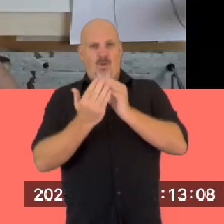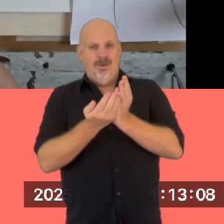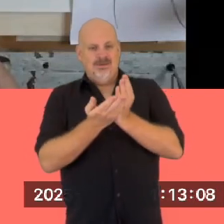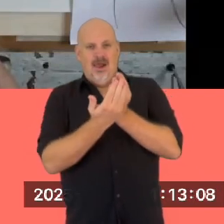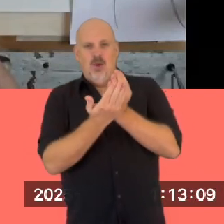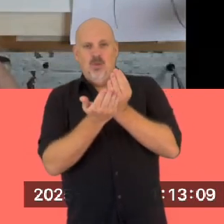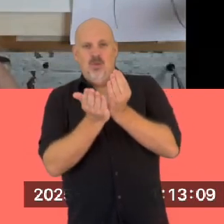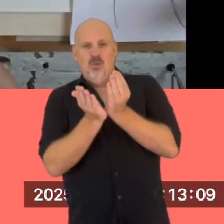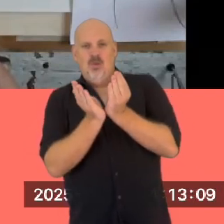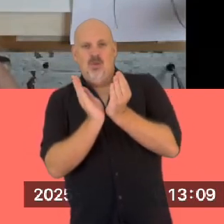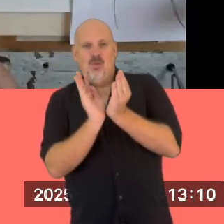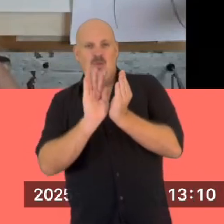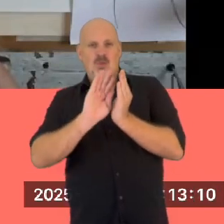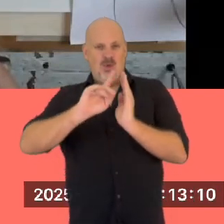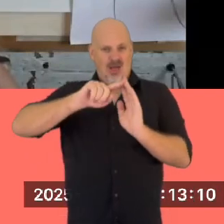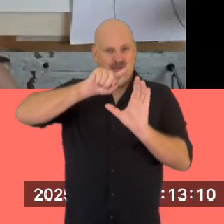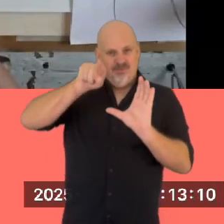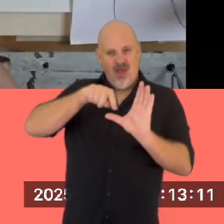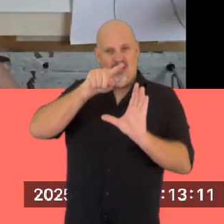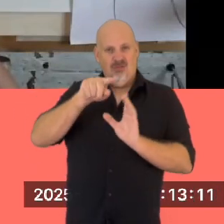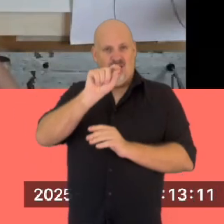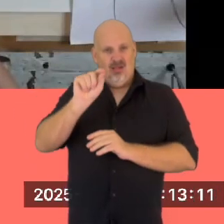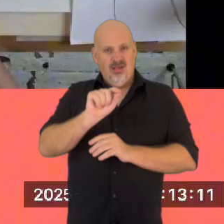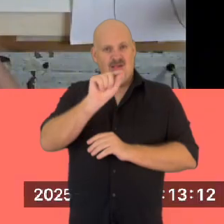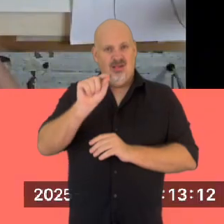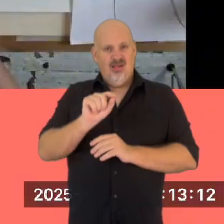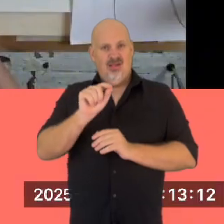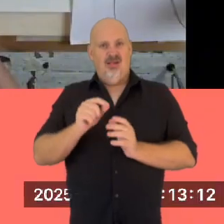how one petal folds over another.